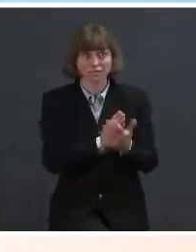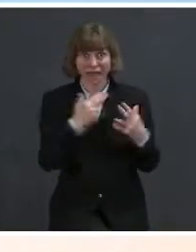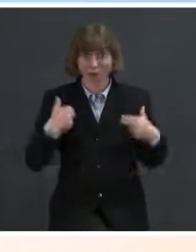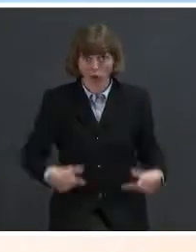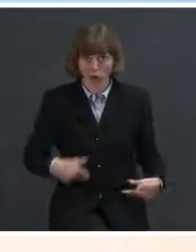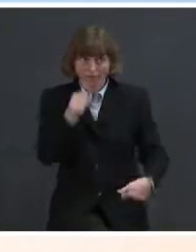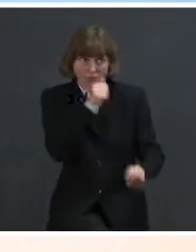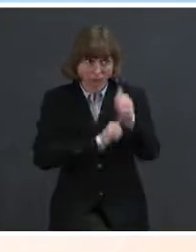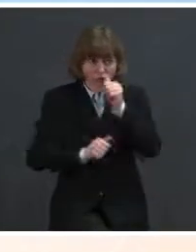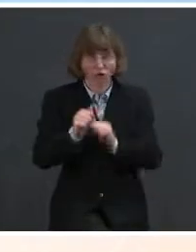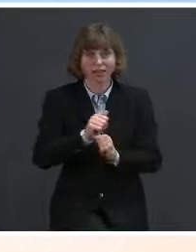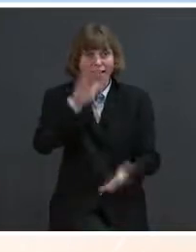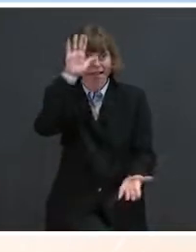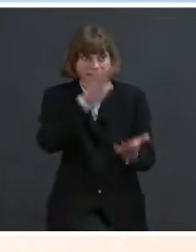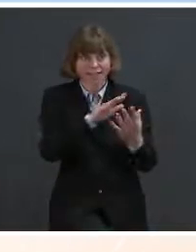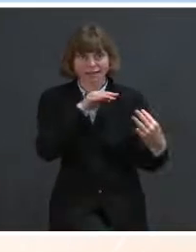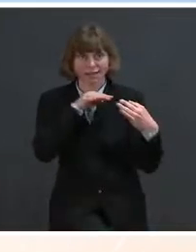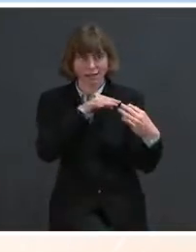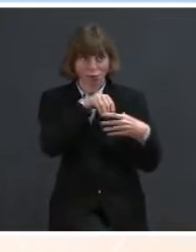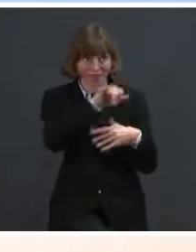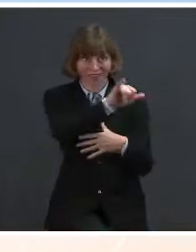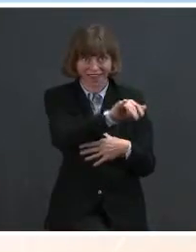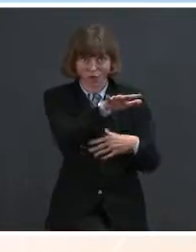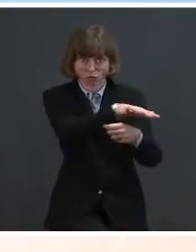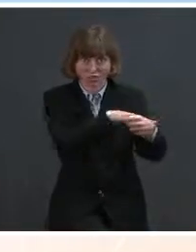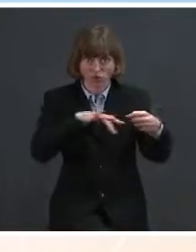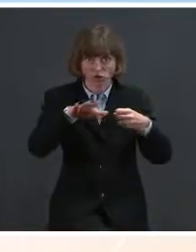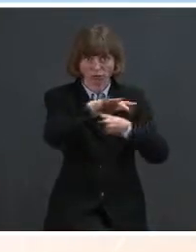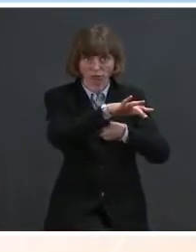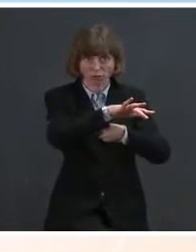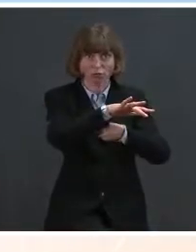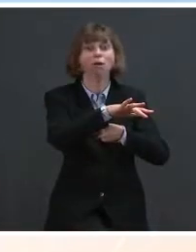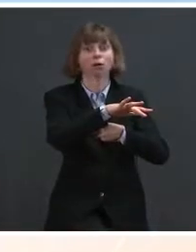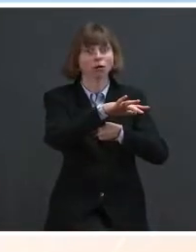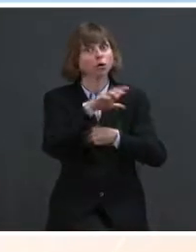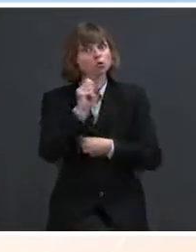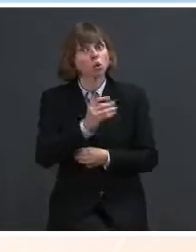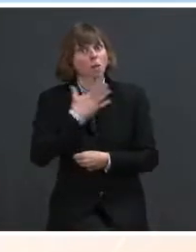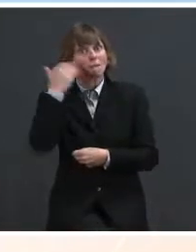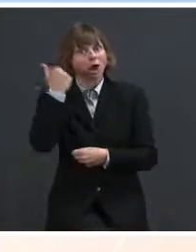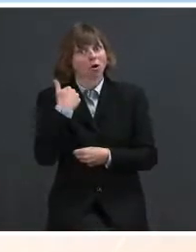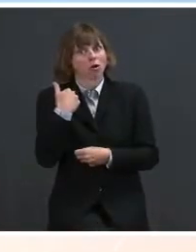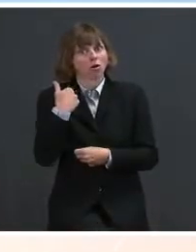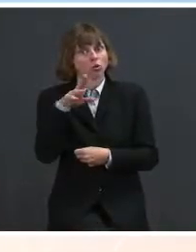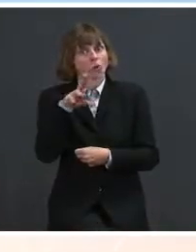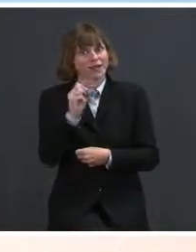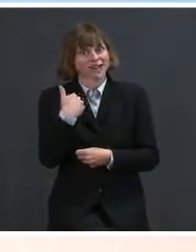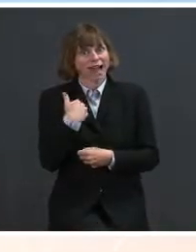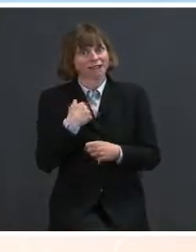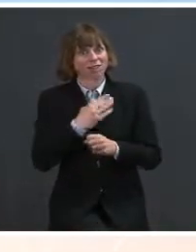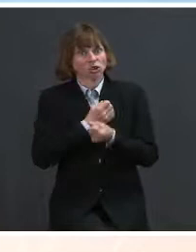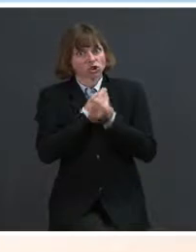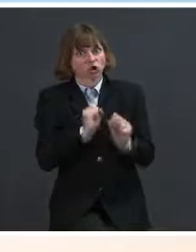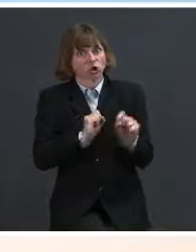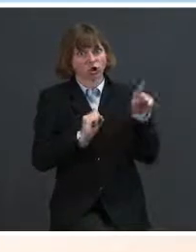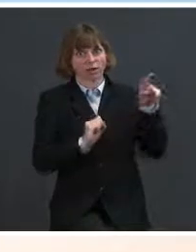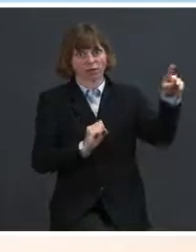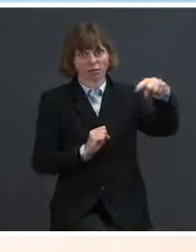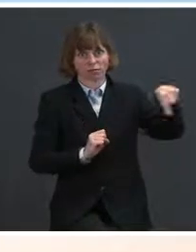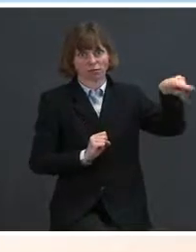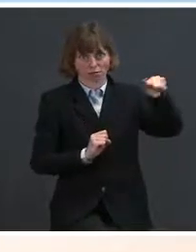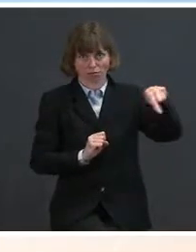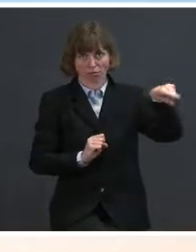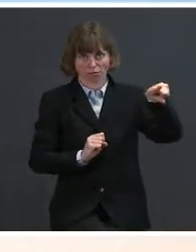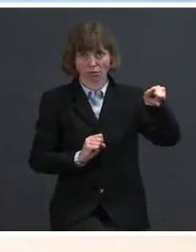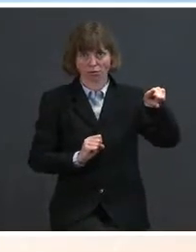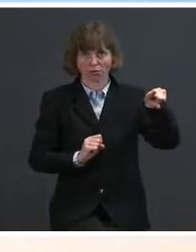in the region so that we increase America's security and the security of our allies and partners. On both of those issues, he has pushed